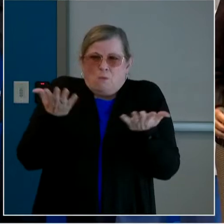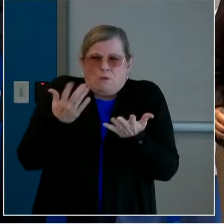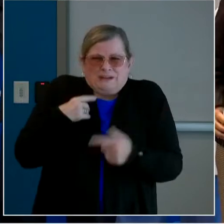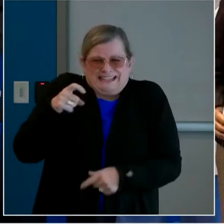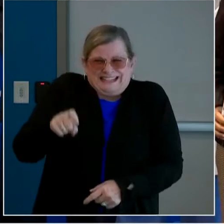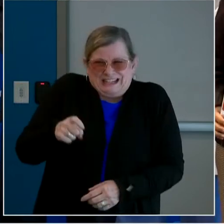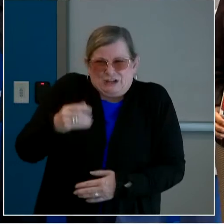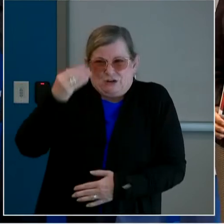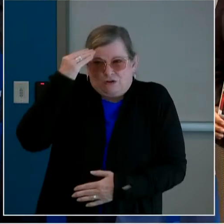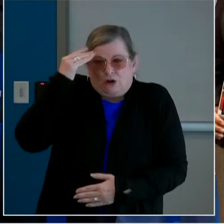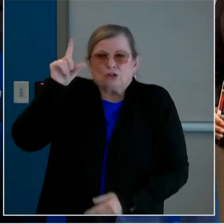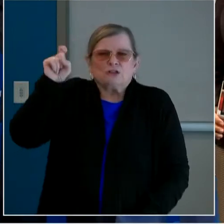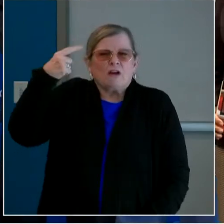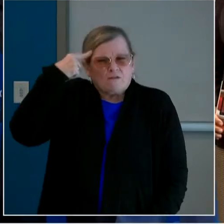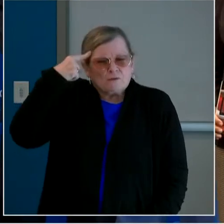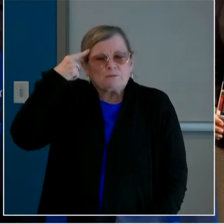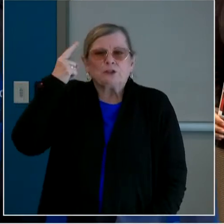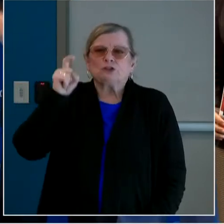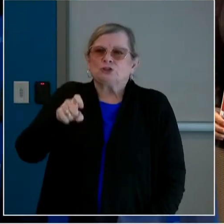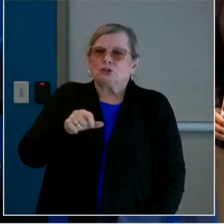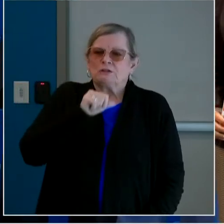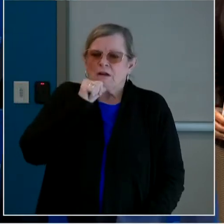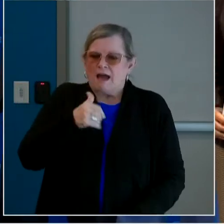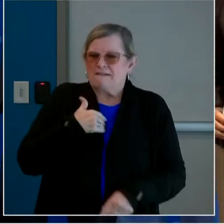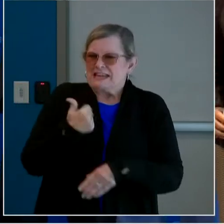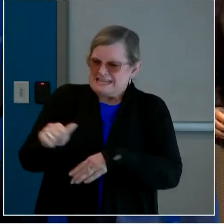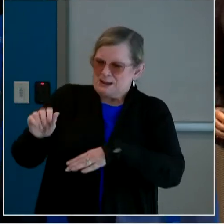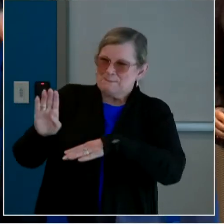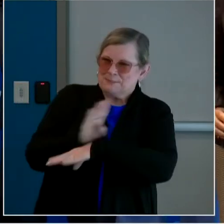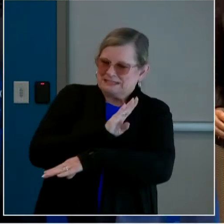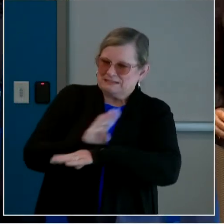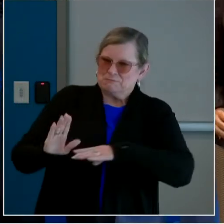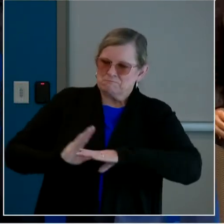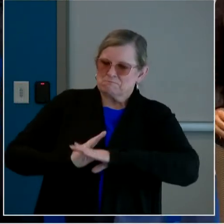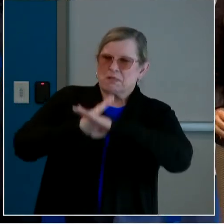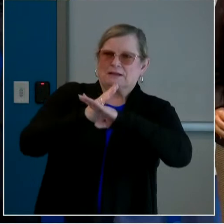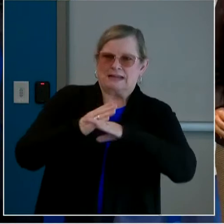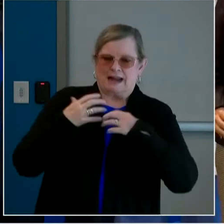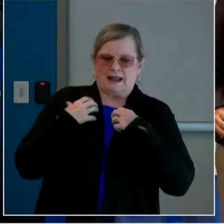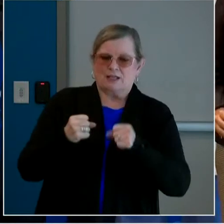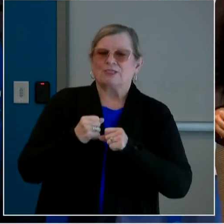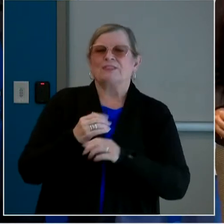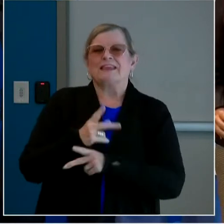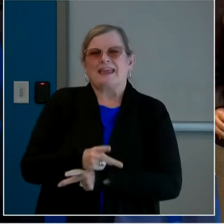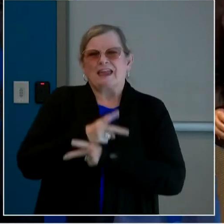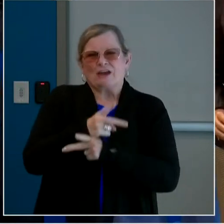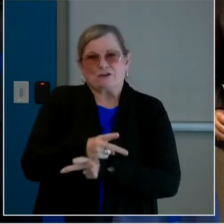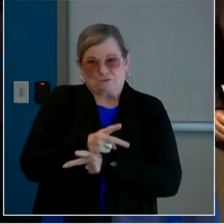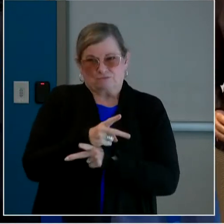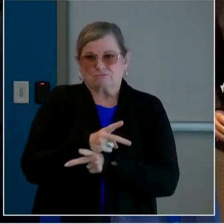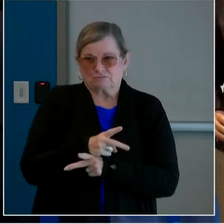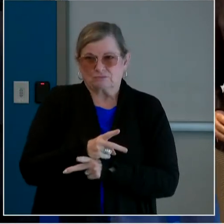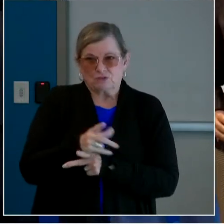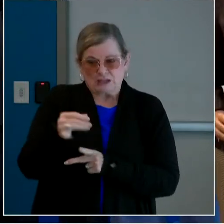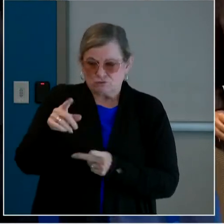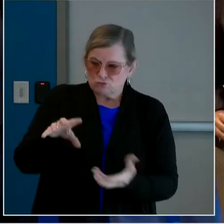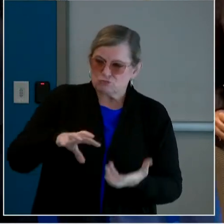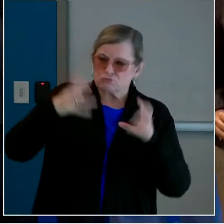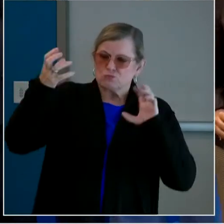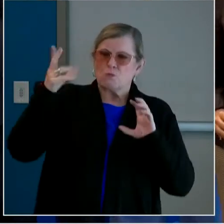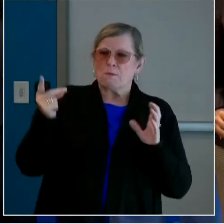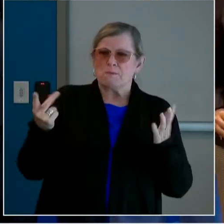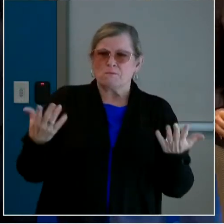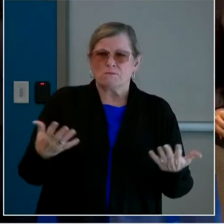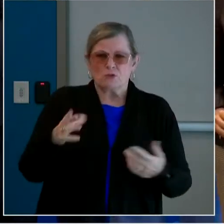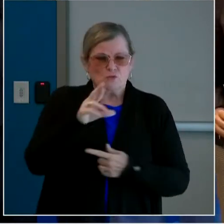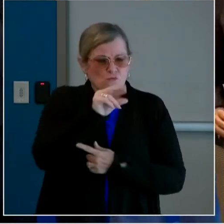care. And we know that overturning Roe v. Wade and Planned Parenthood versus Casey is just